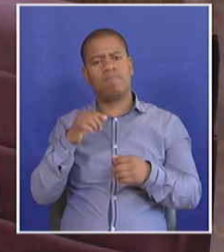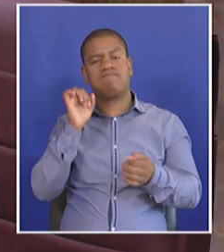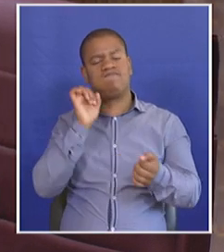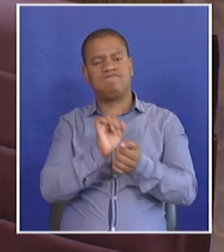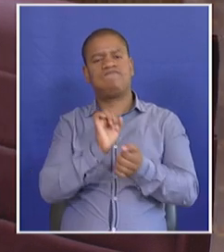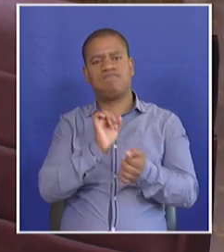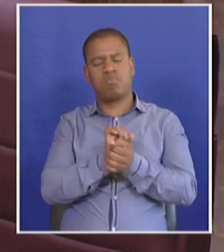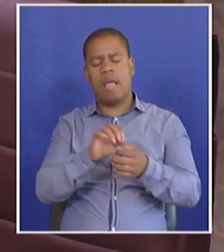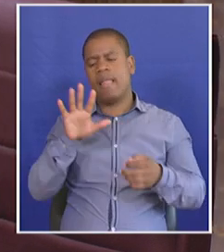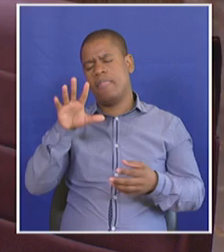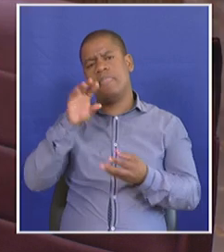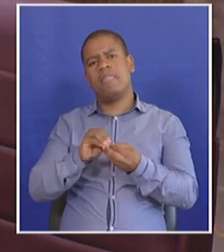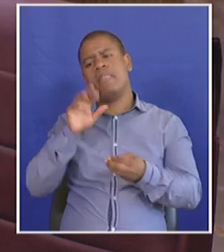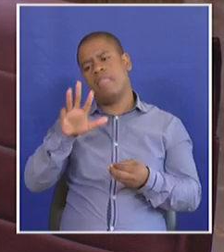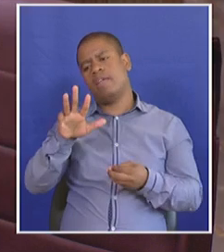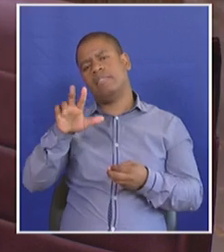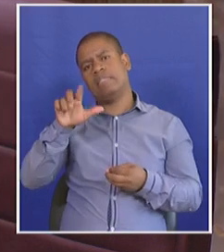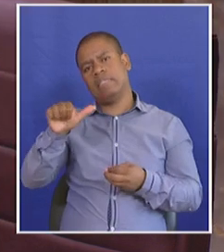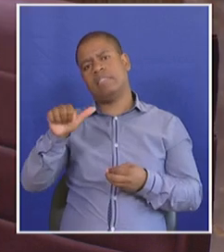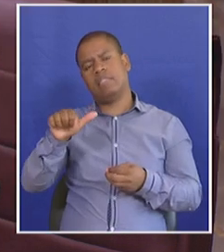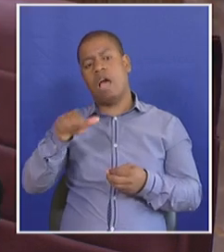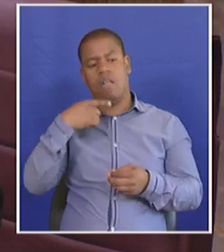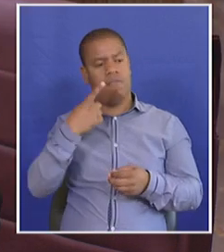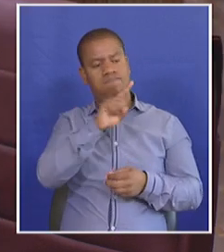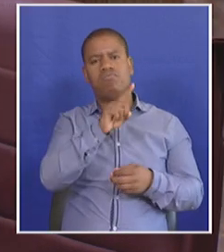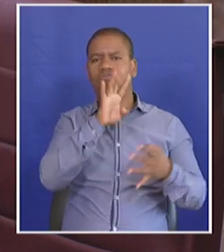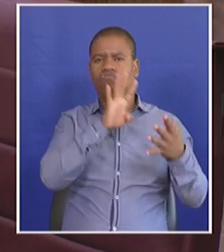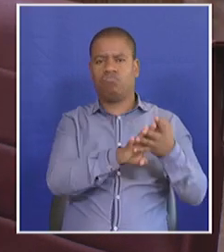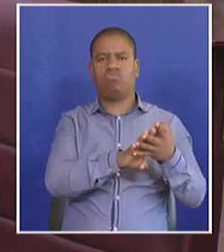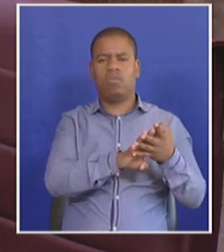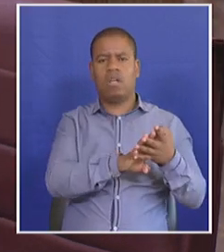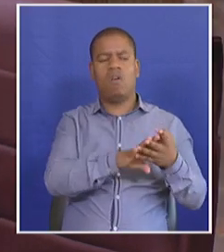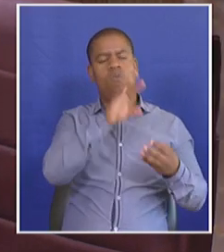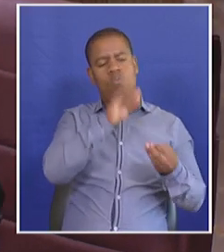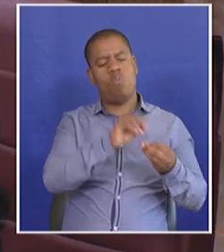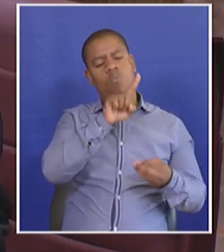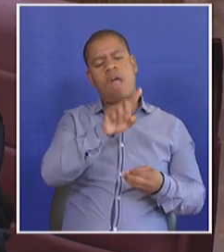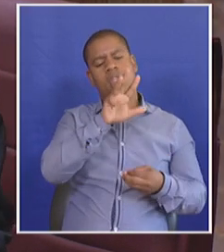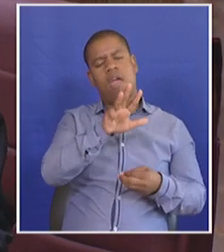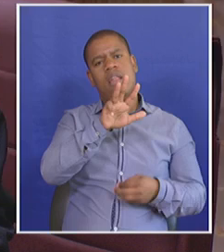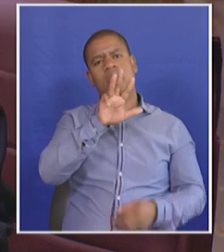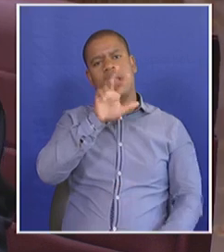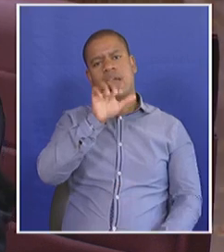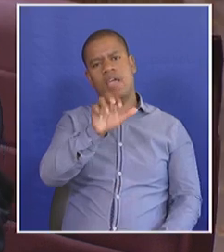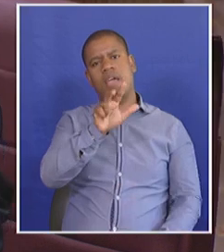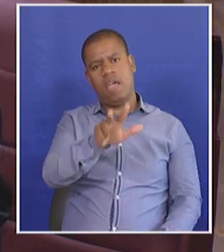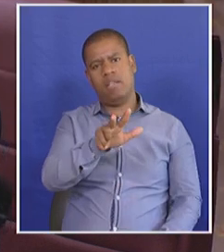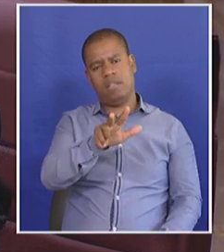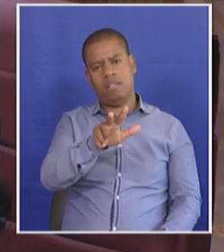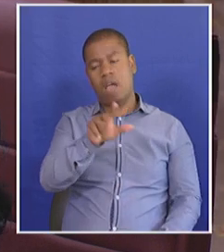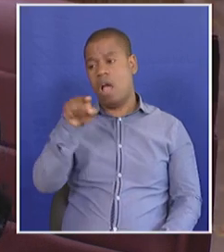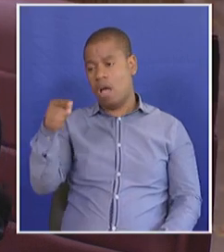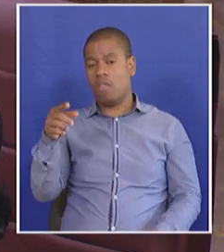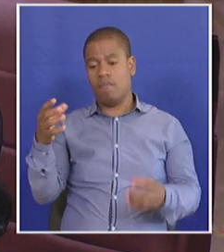96, sentenced children, 178. The second question was around how many in custody with adult